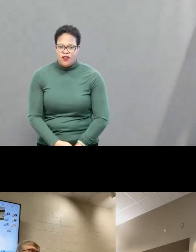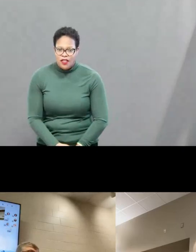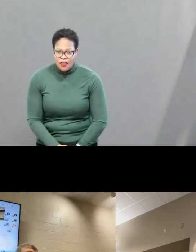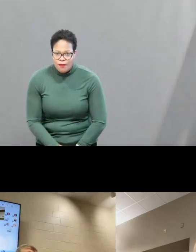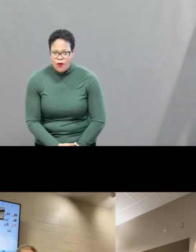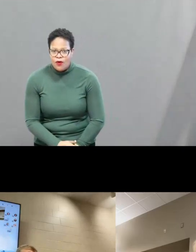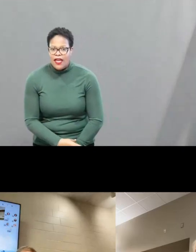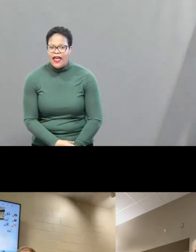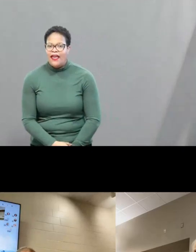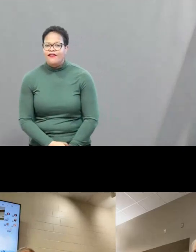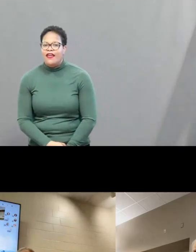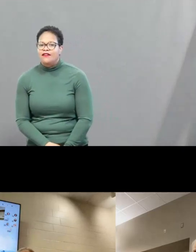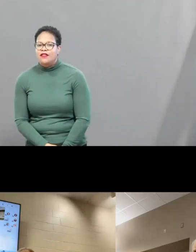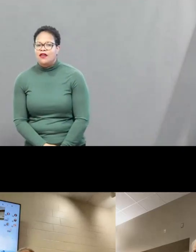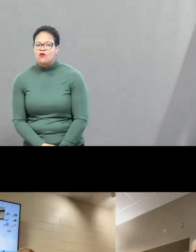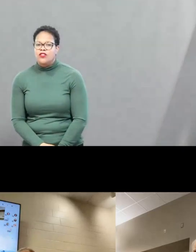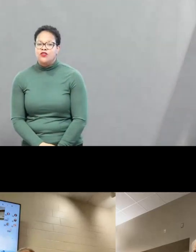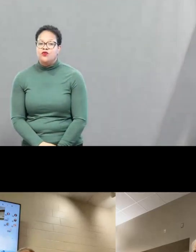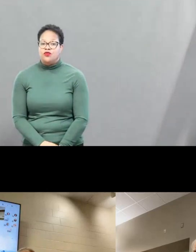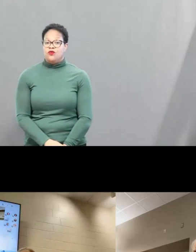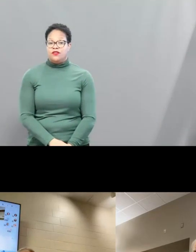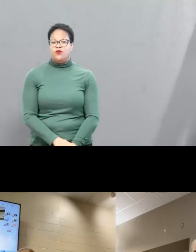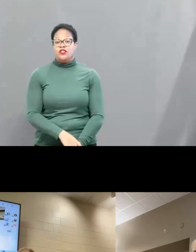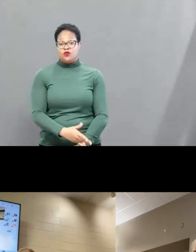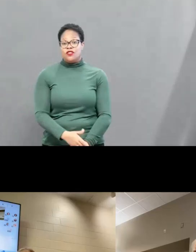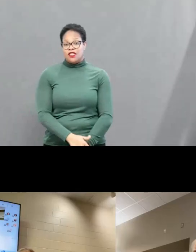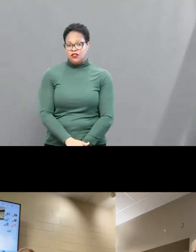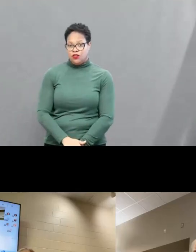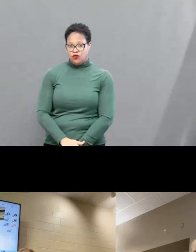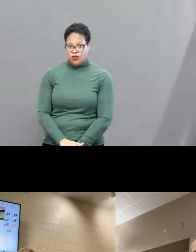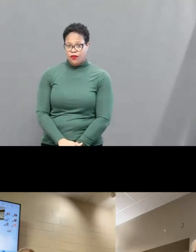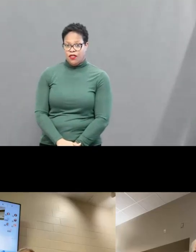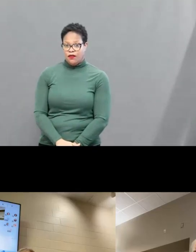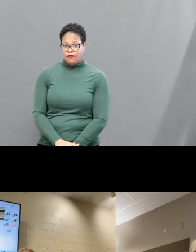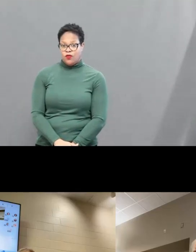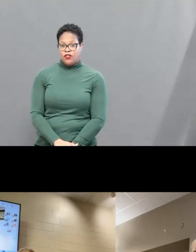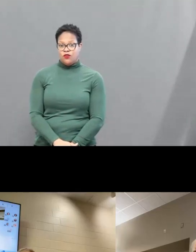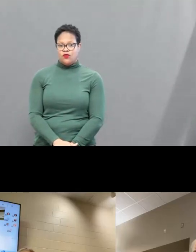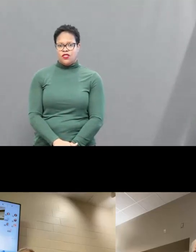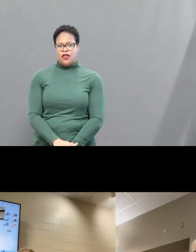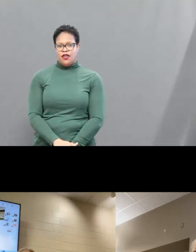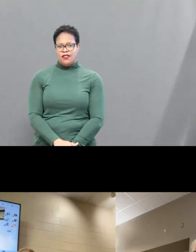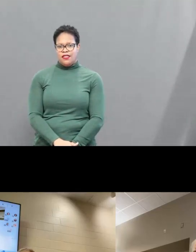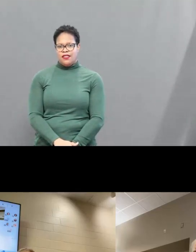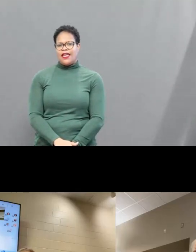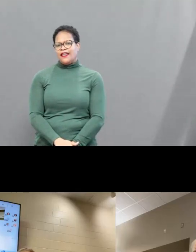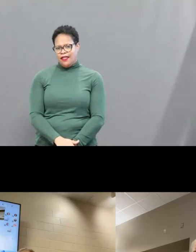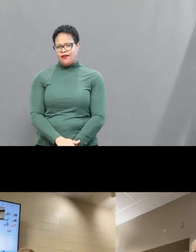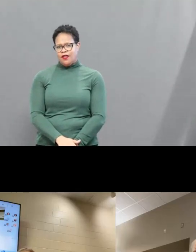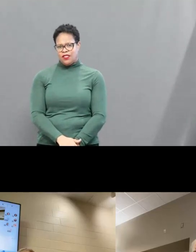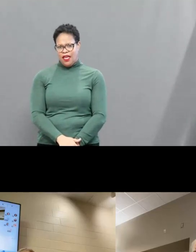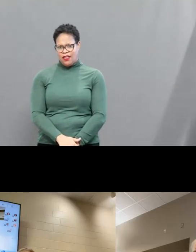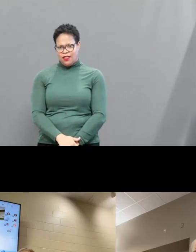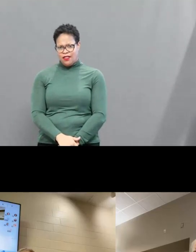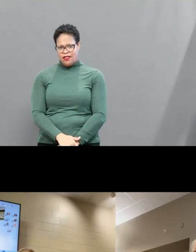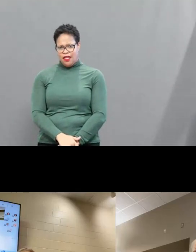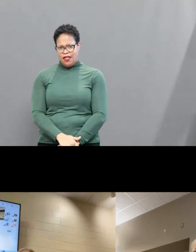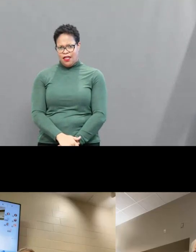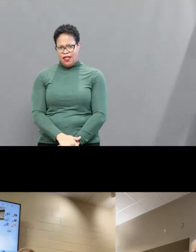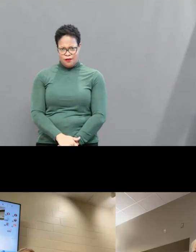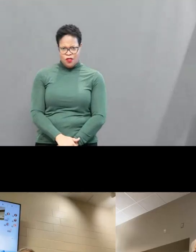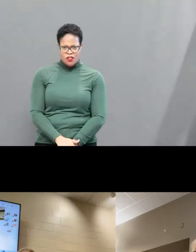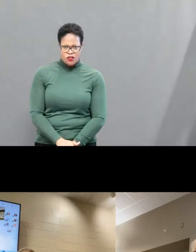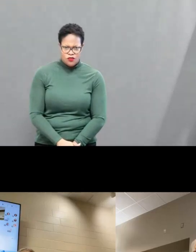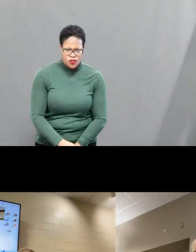This is Sharon. I want to add that we do assess the children, but we use the Canada. It's